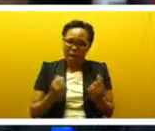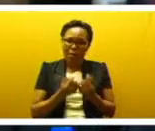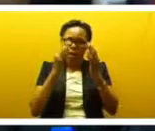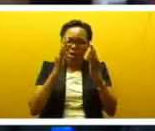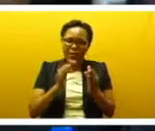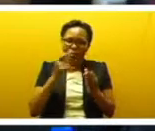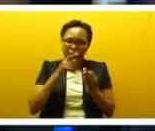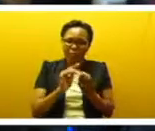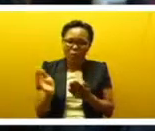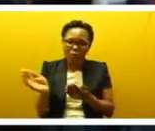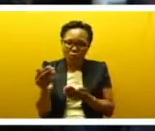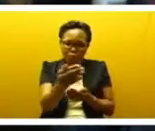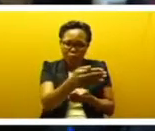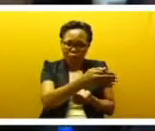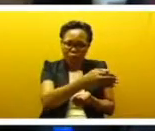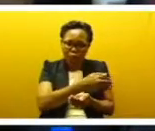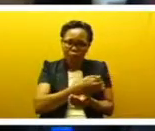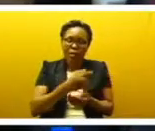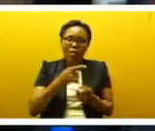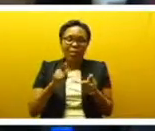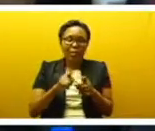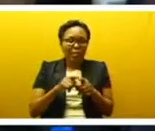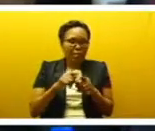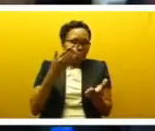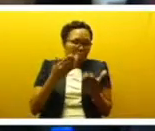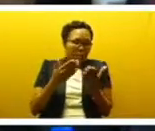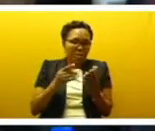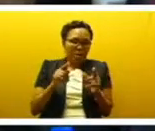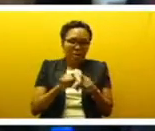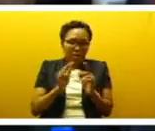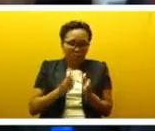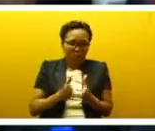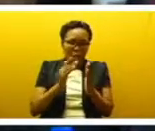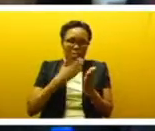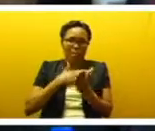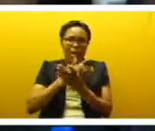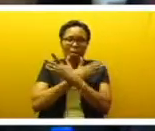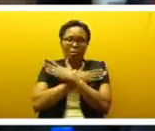as probably my senior Paul Mwangi had.